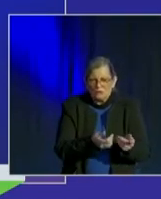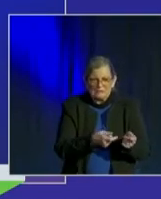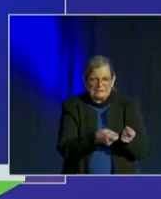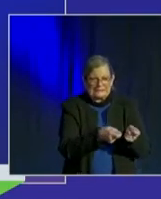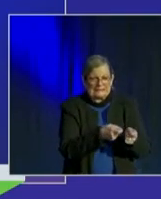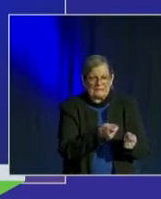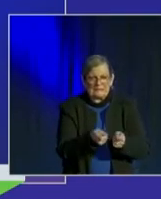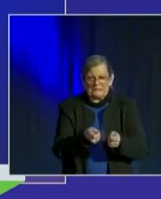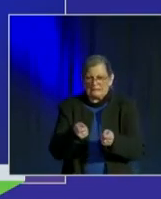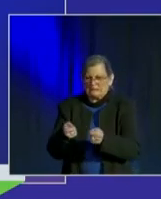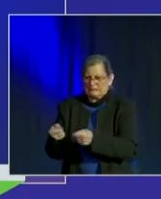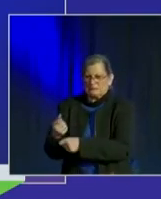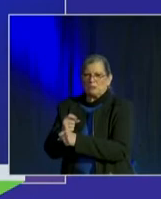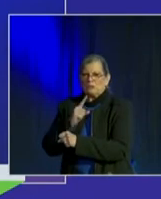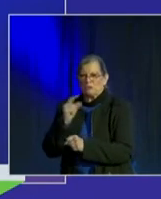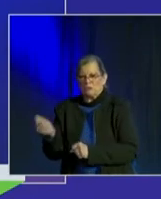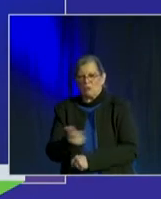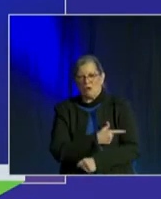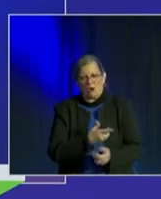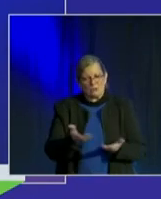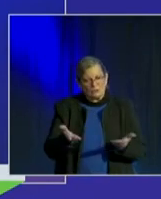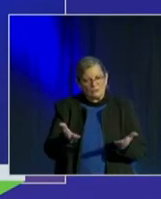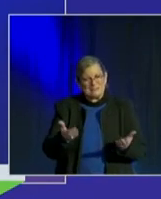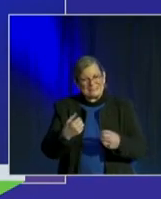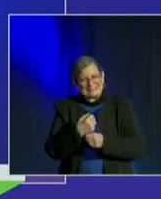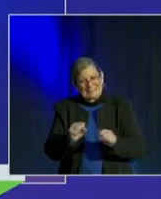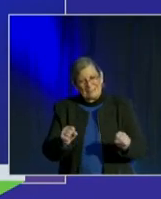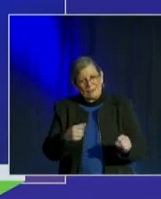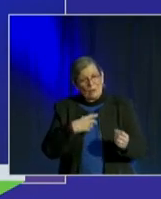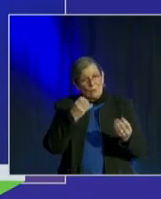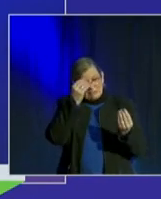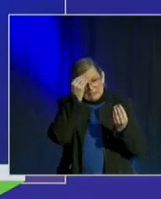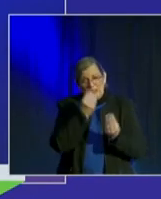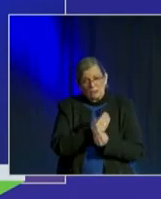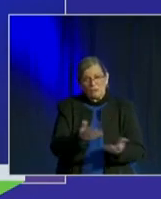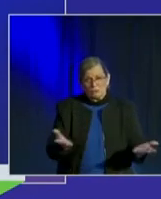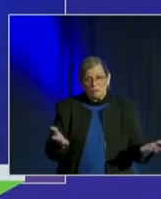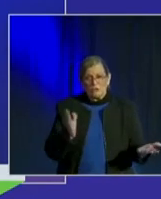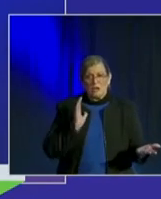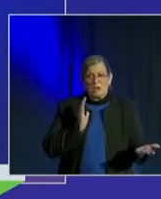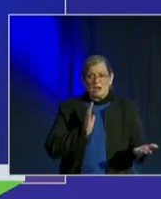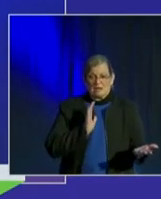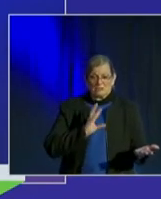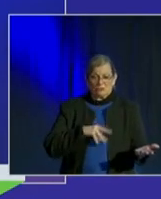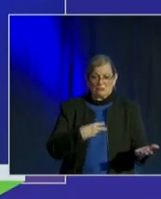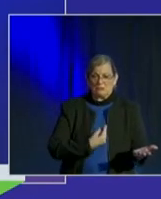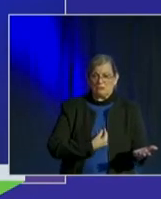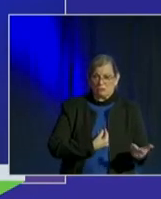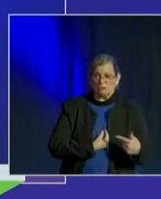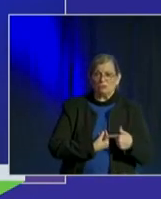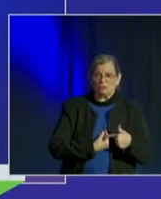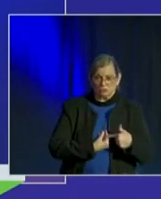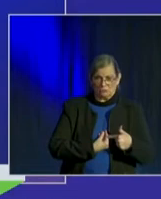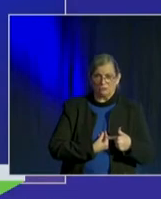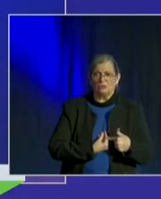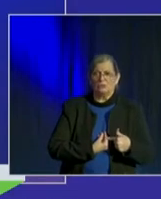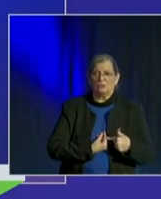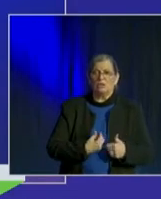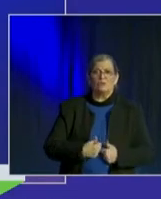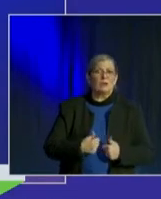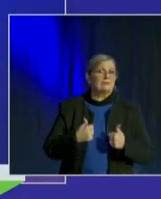safe. Let me say too, for our transgender residents, not only is housing